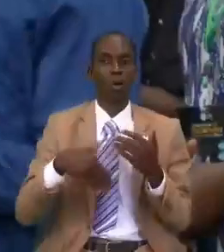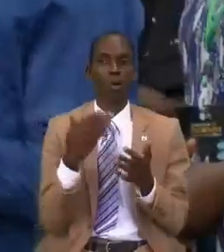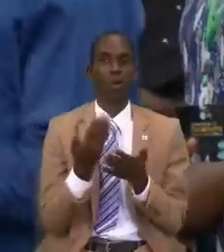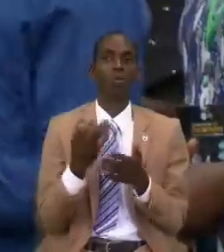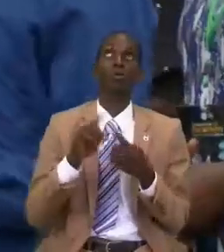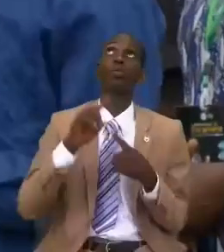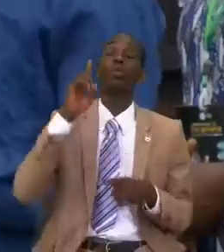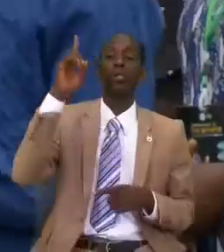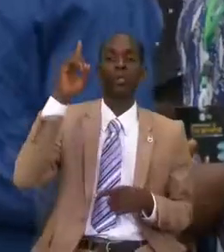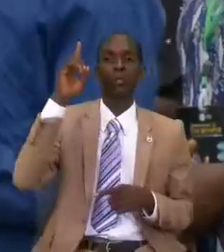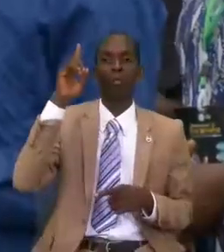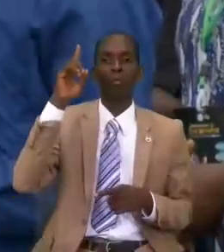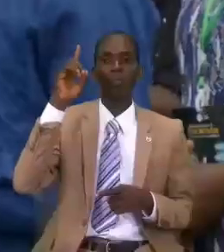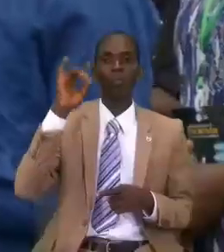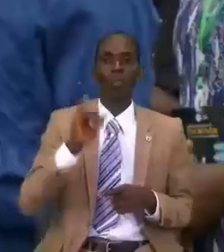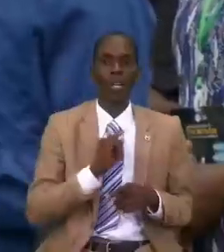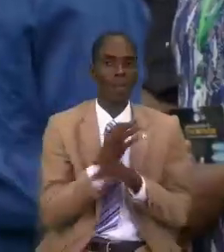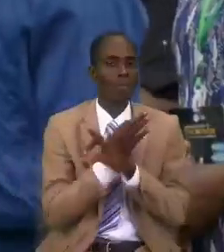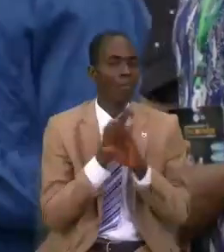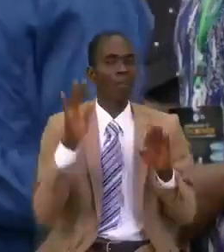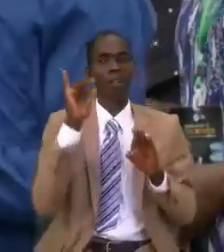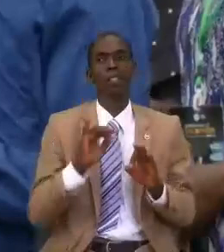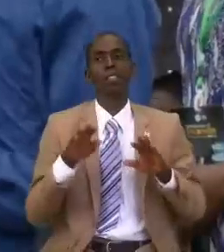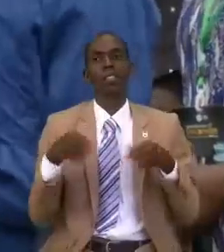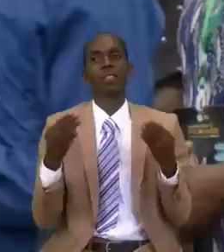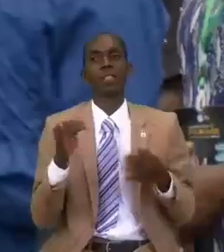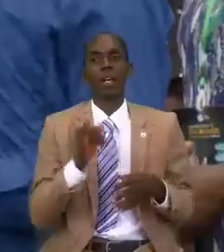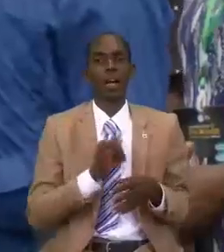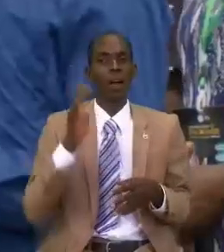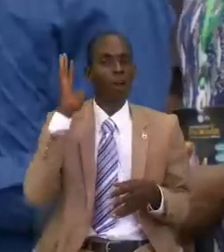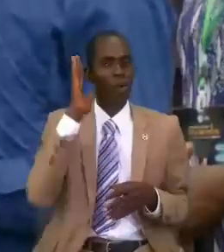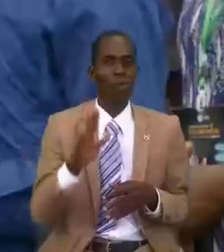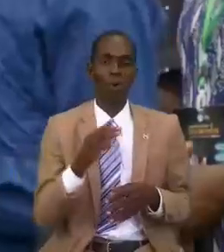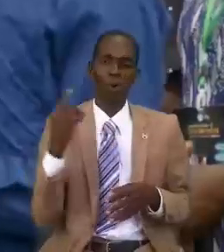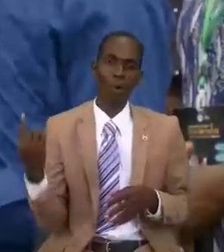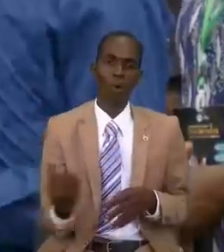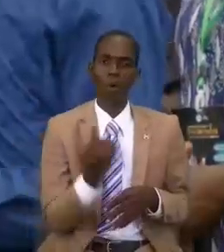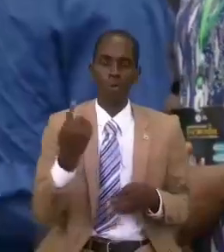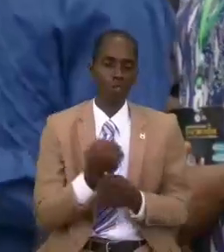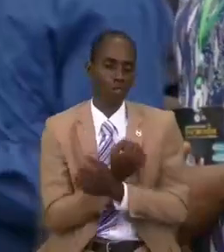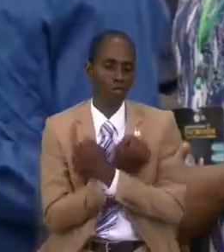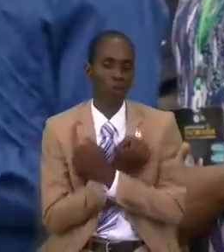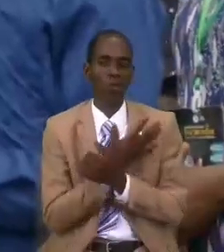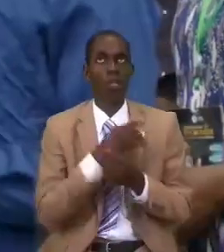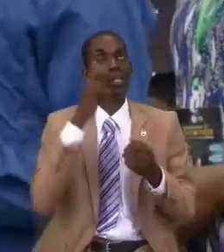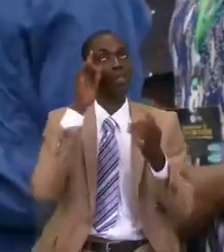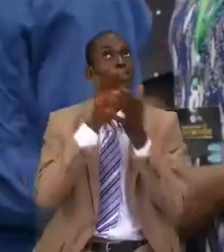I will ever love and trust him. Love and serve